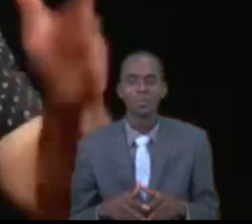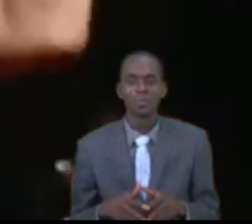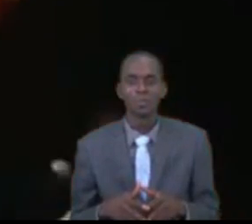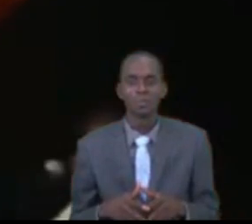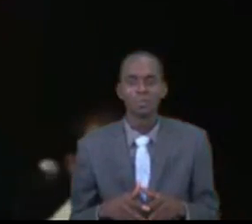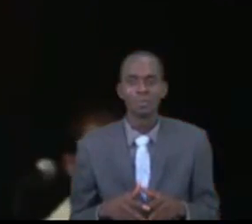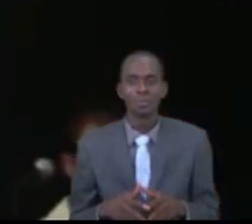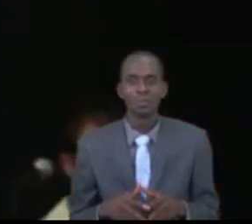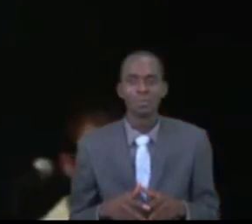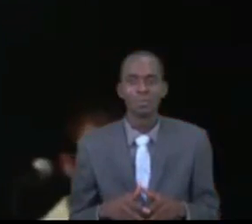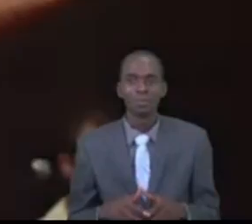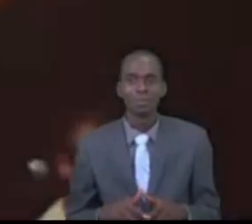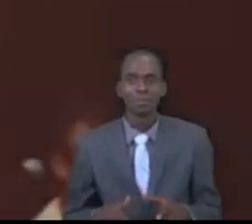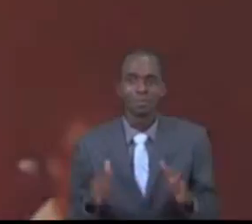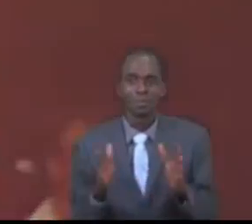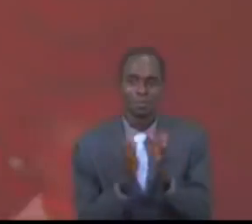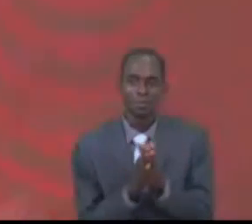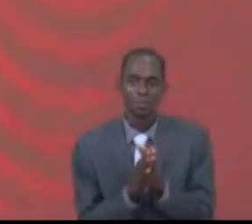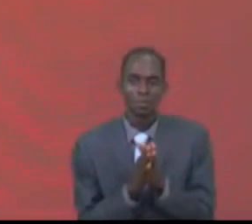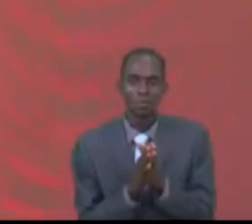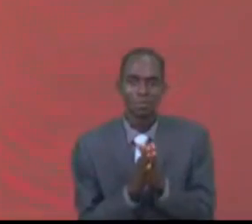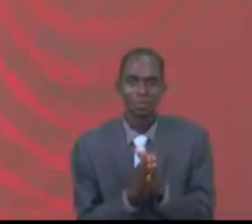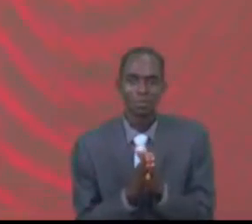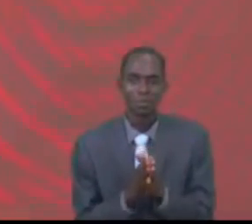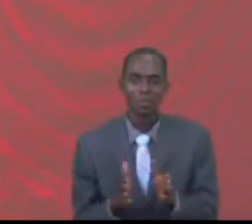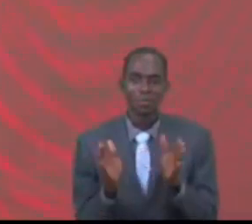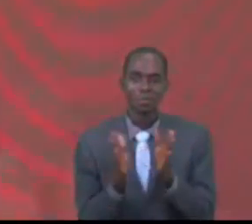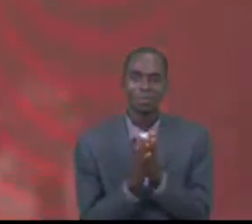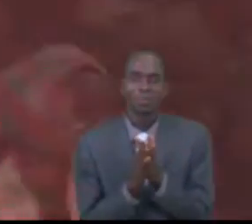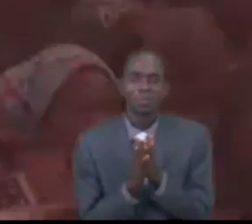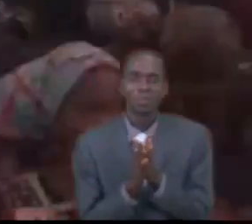Christ. Come on, clap your hands.